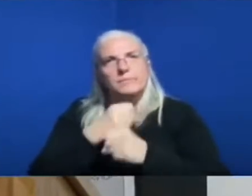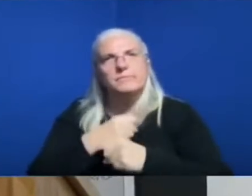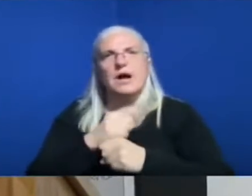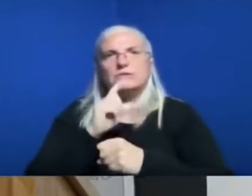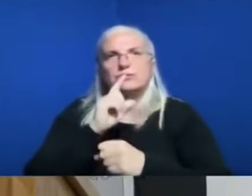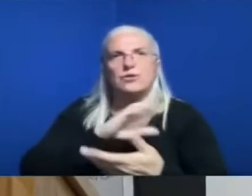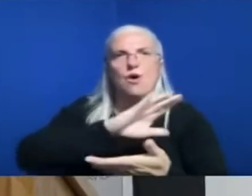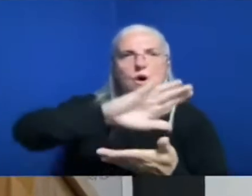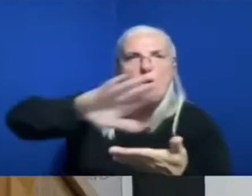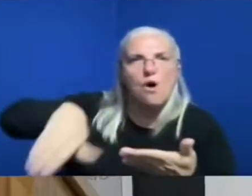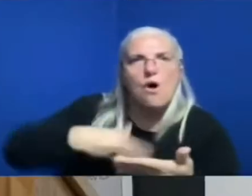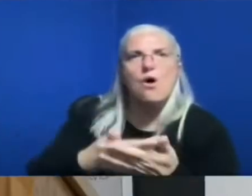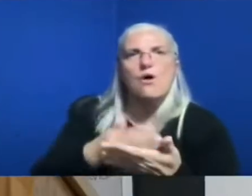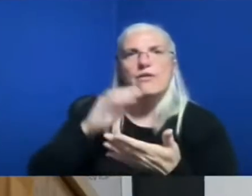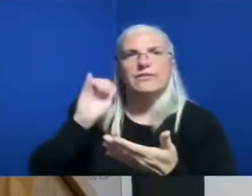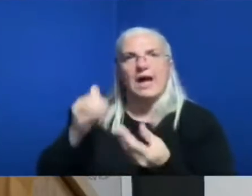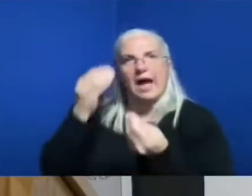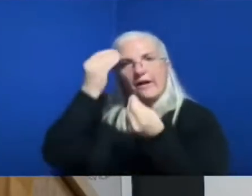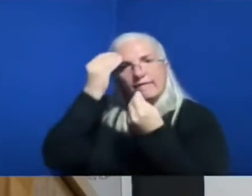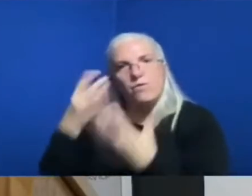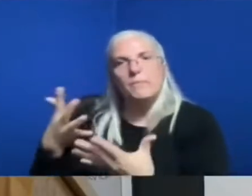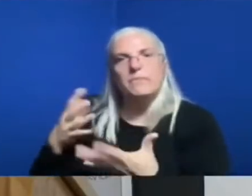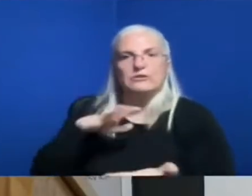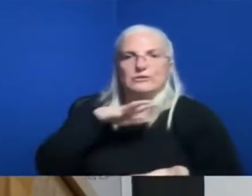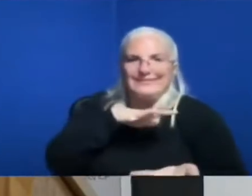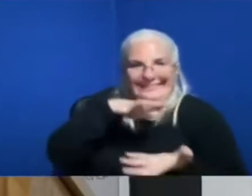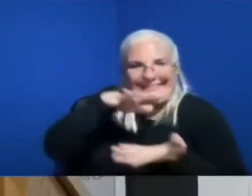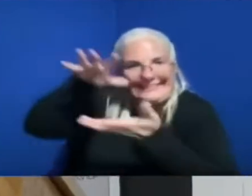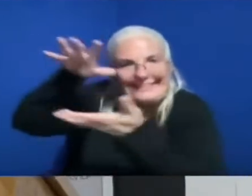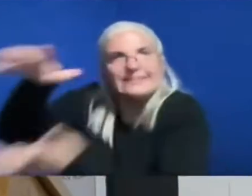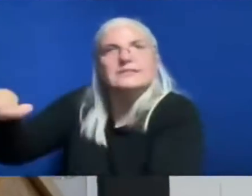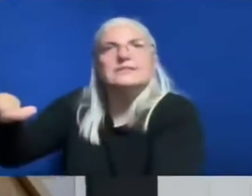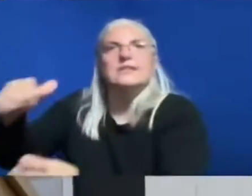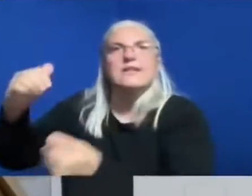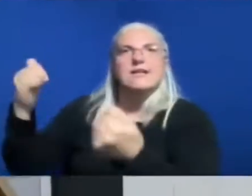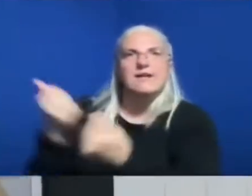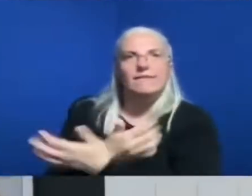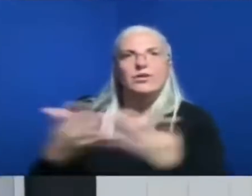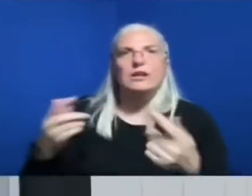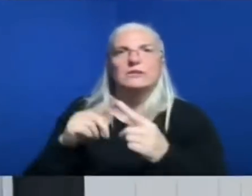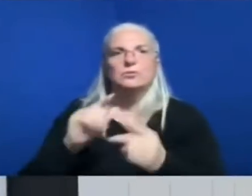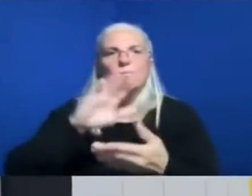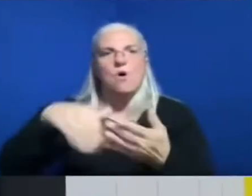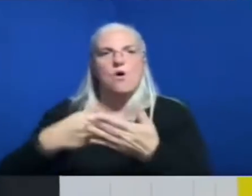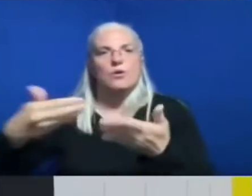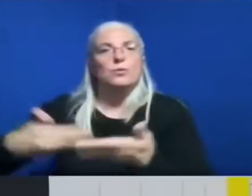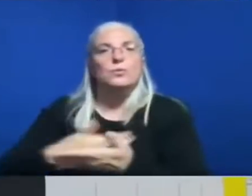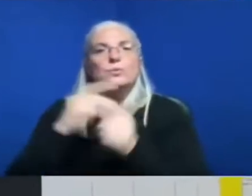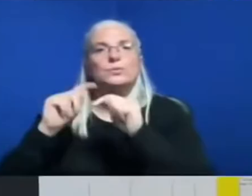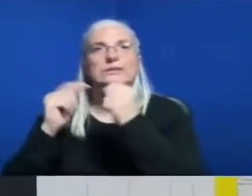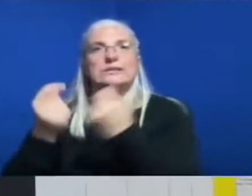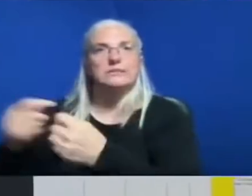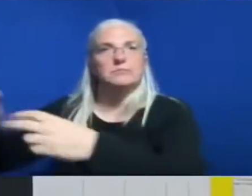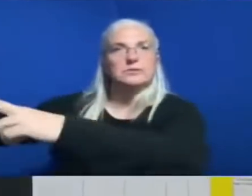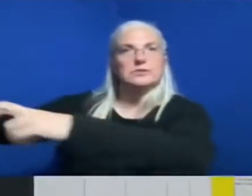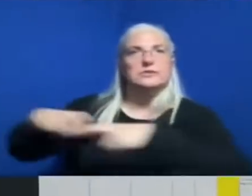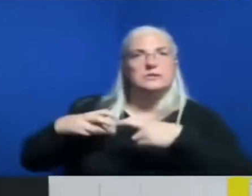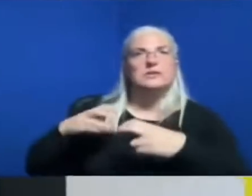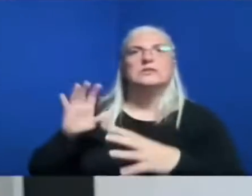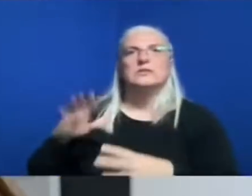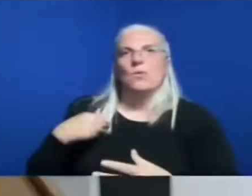about this incident before they take it over. And that's what we've been spending a few days on, to make sure that everybody